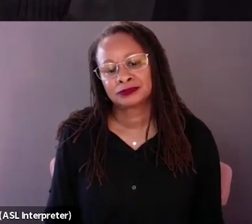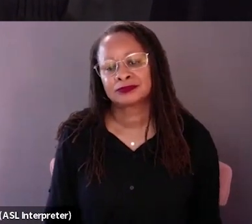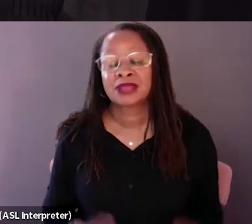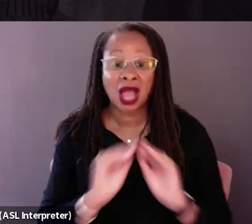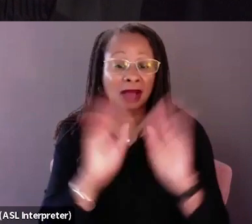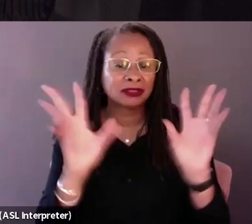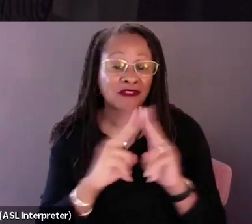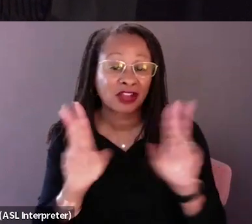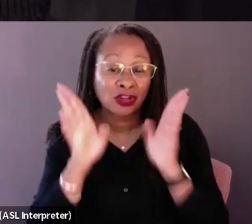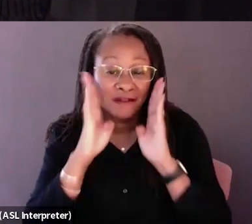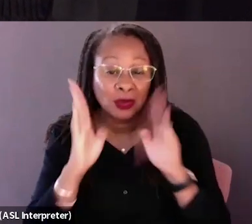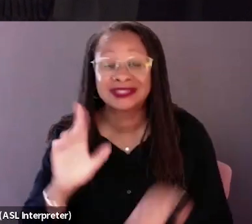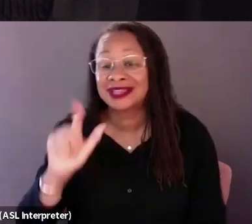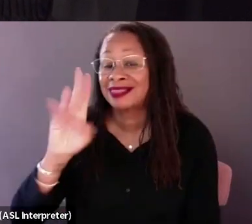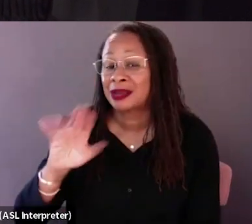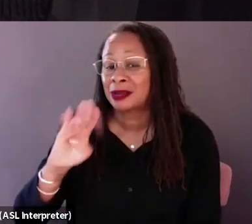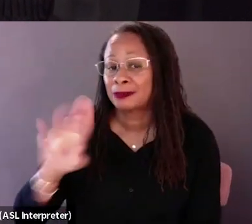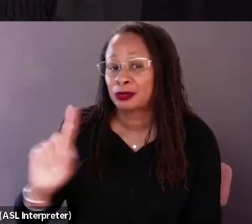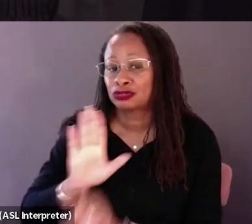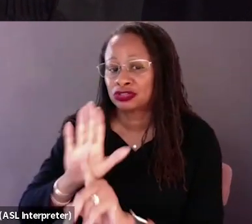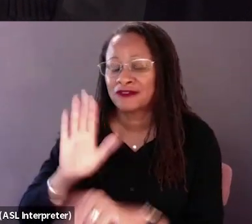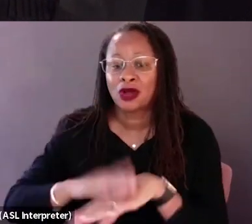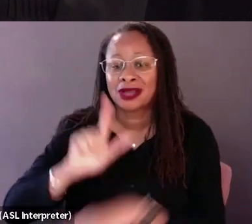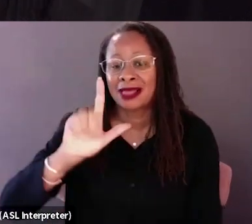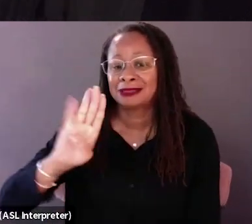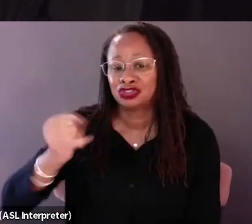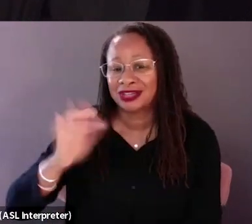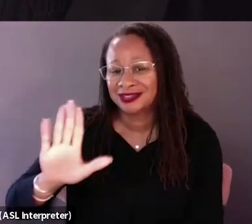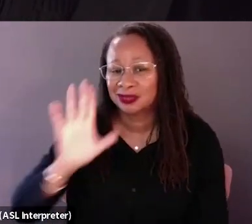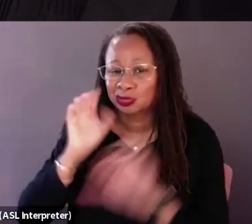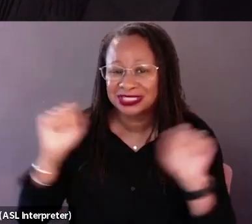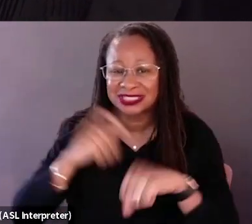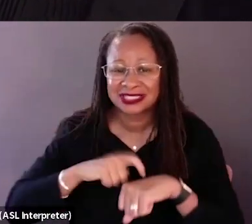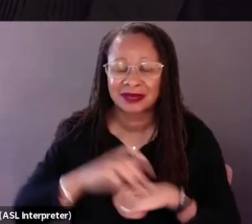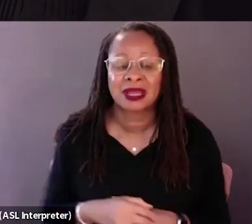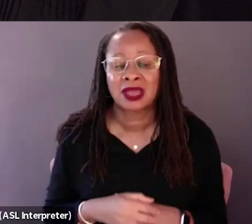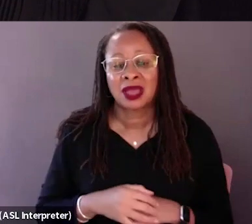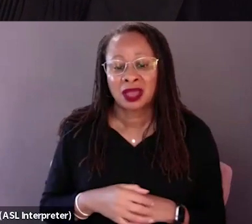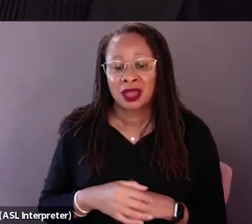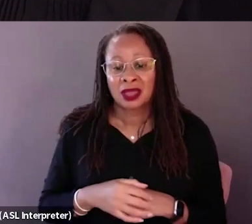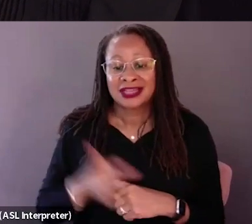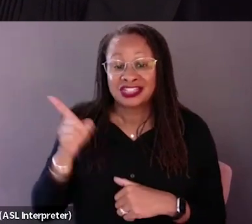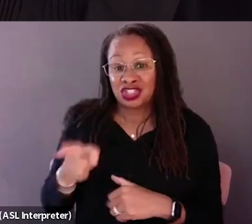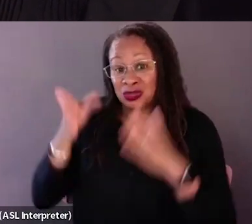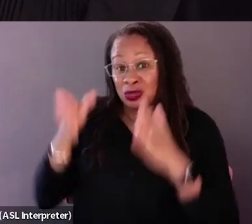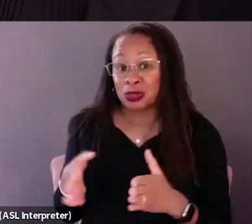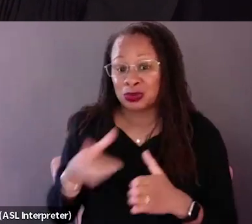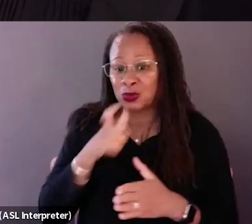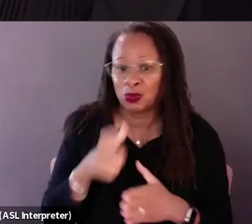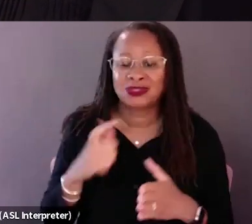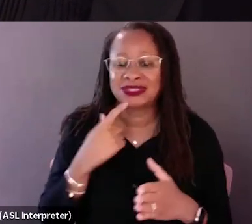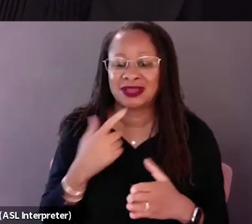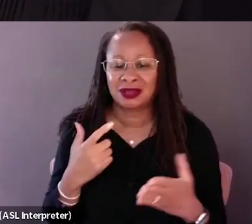very focused on LBJ. You saw they literally. She was the person who